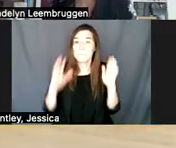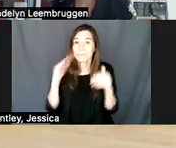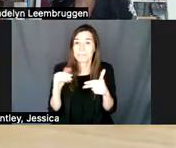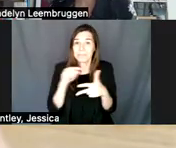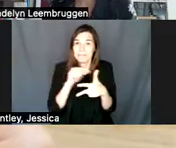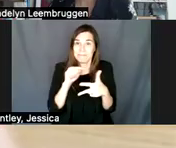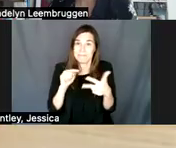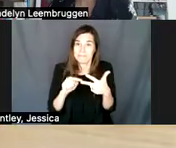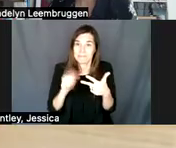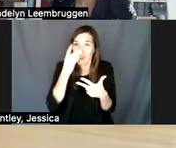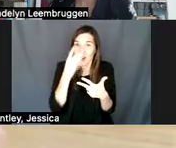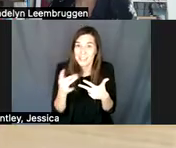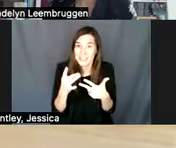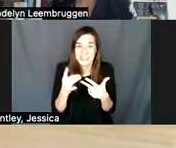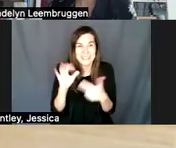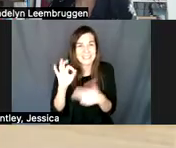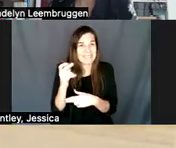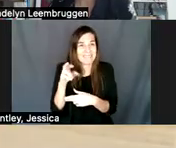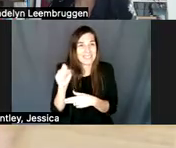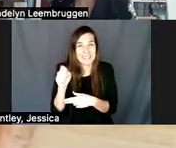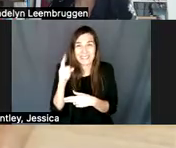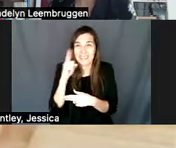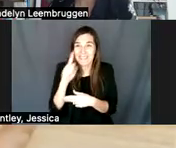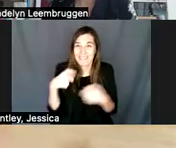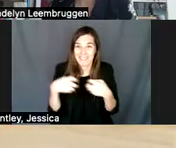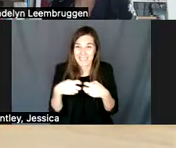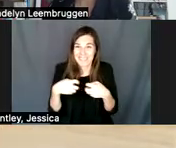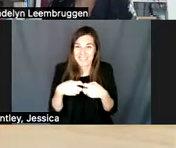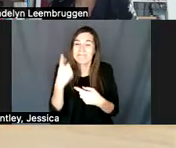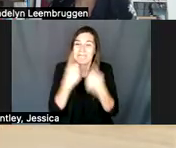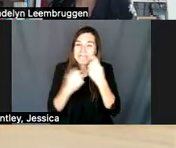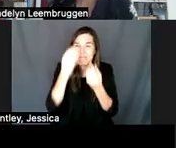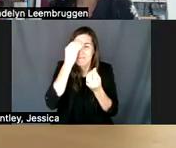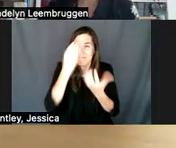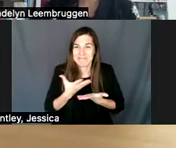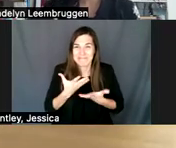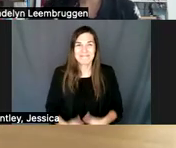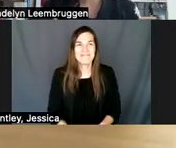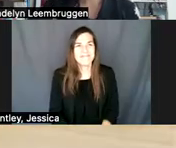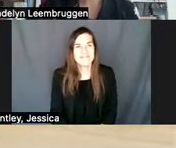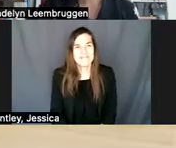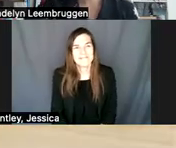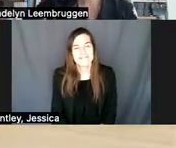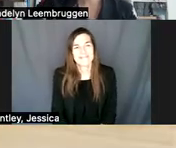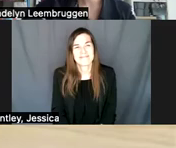crumpling are interesting features in physics. And if you have any questions, just let me know.